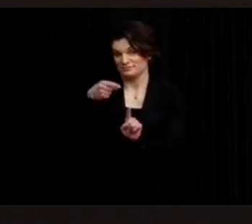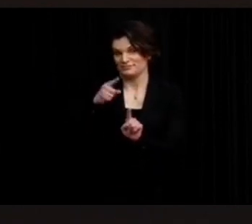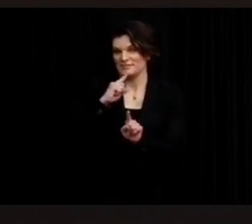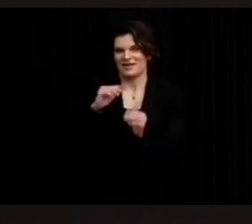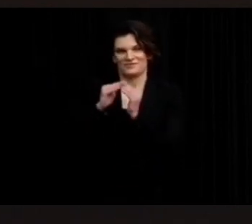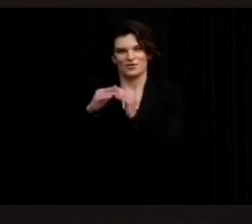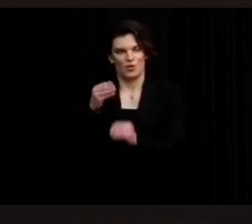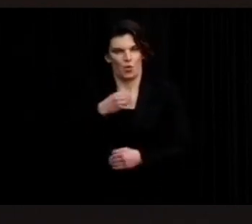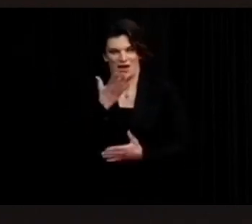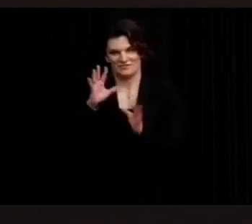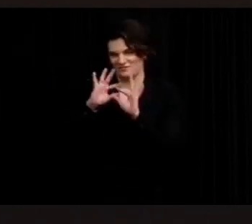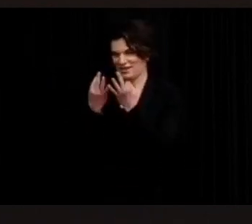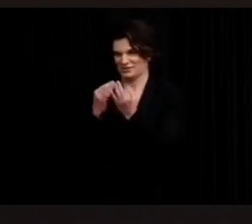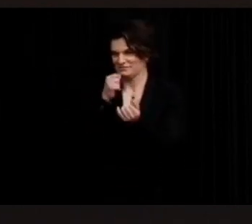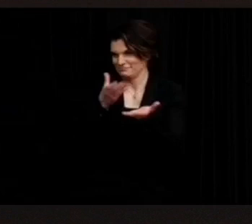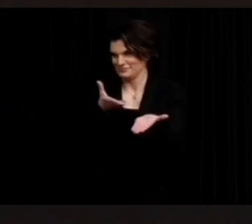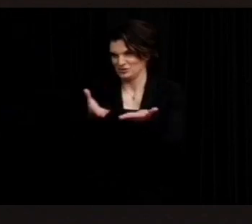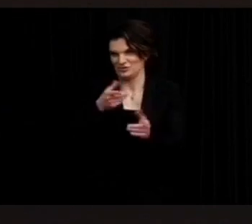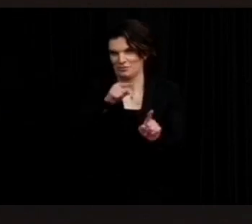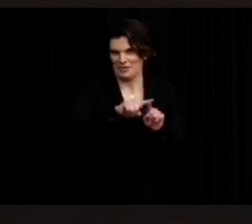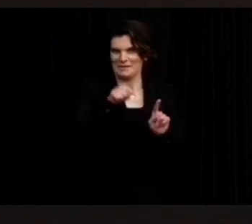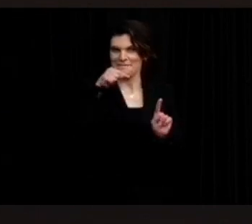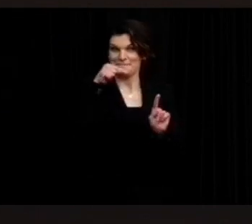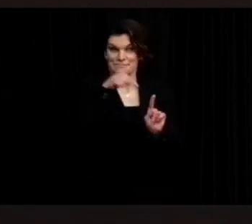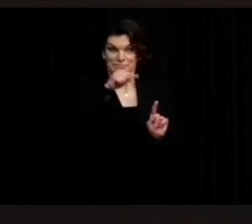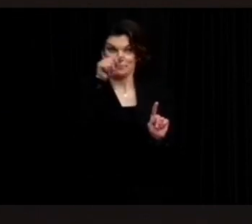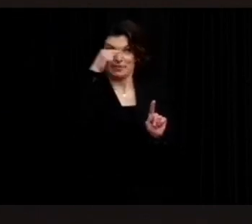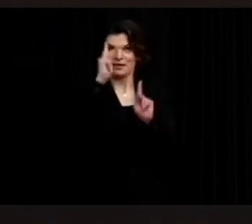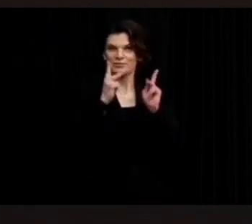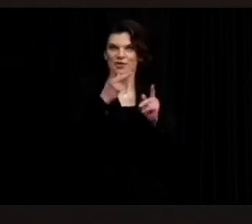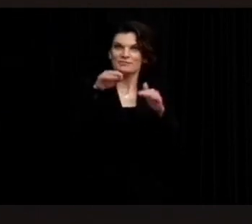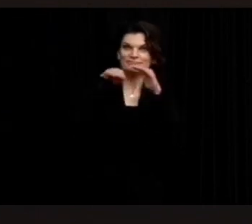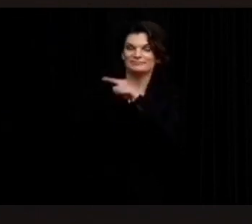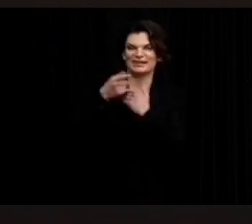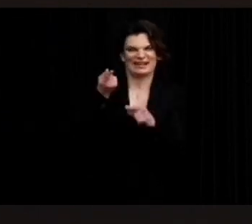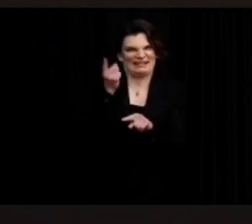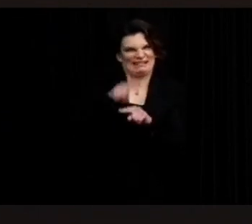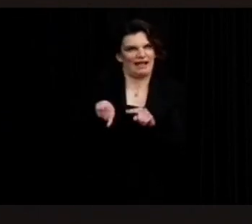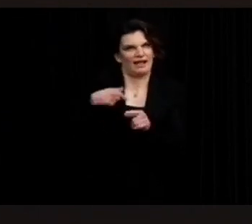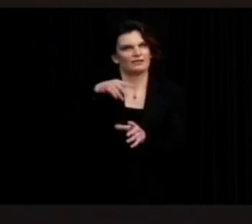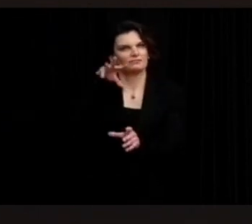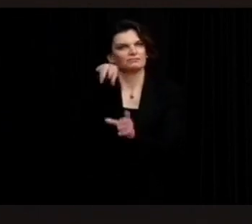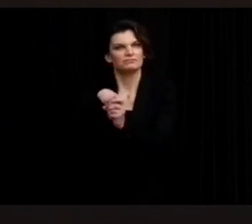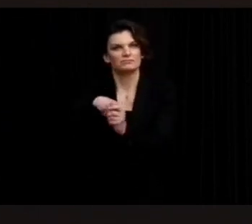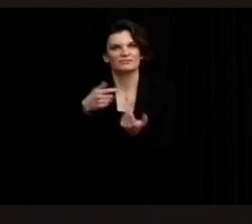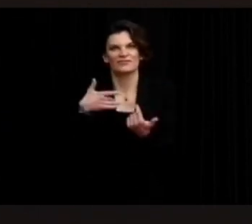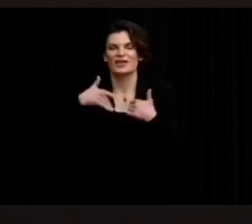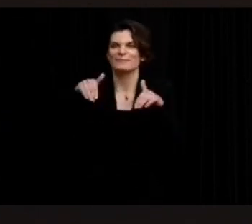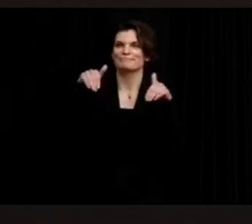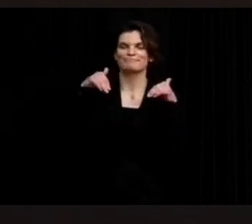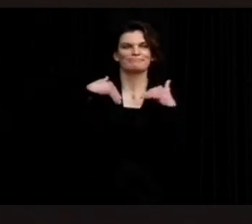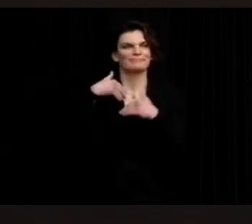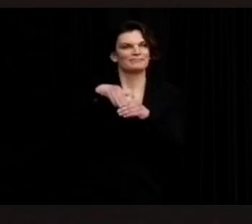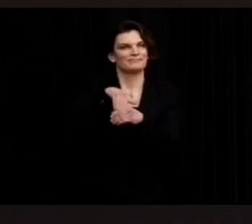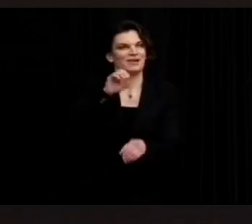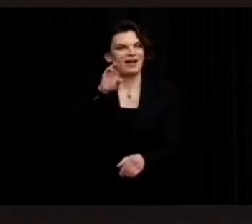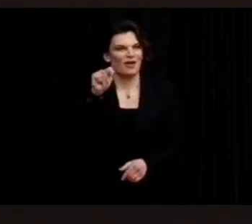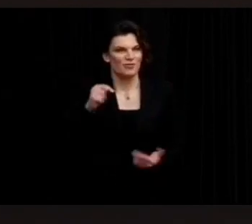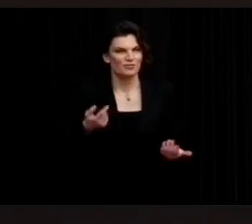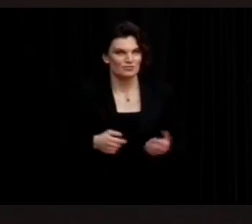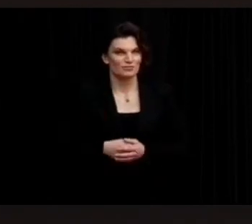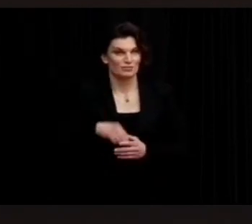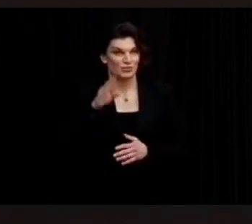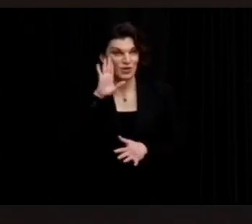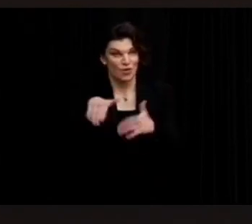after white families bought up most of the board and couldn't even get money to get into the game. So while we know that many